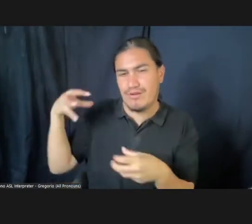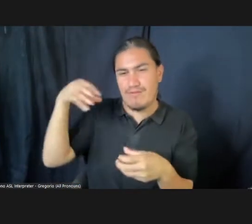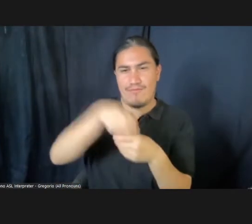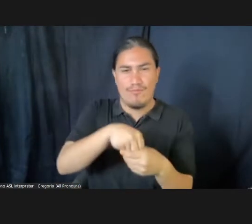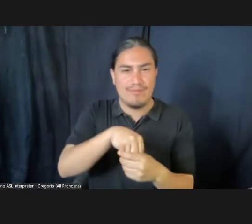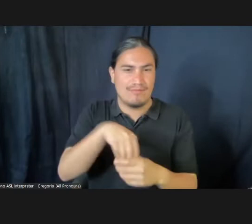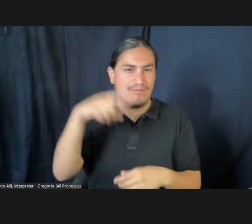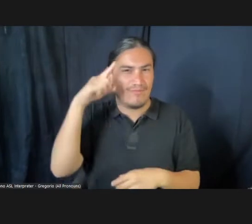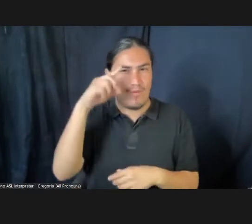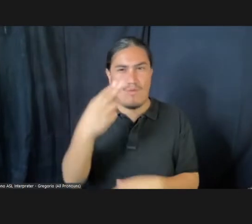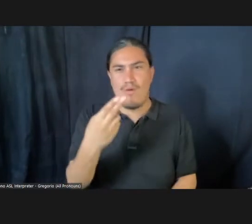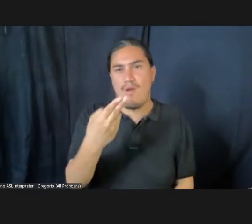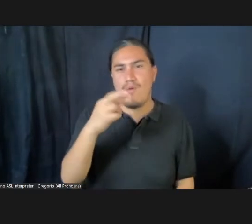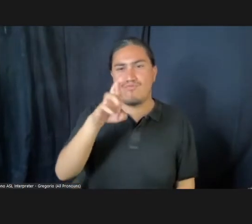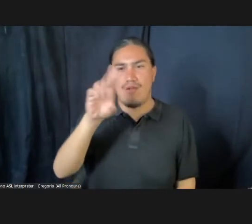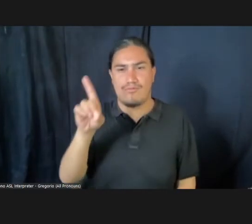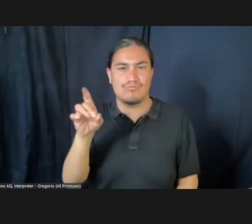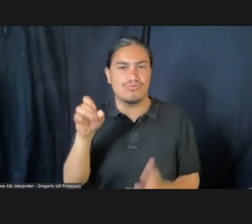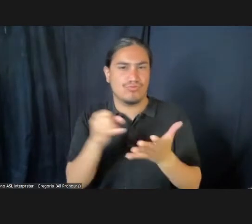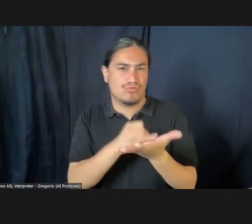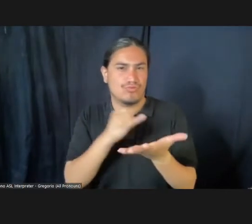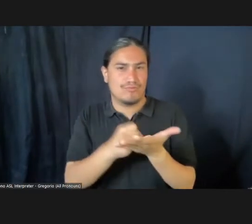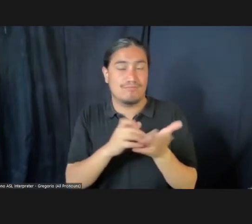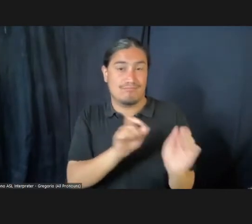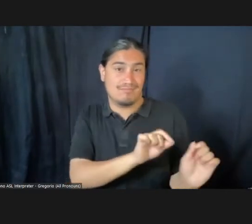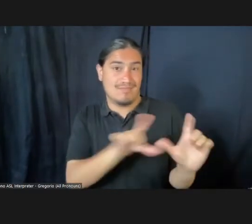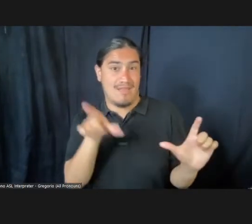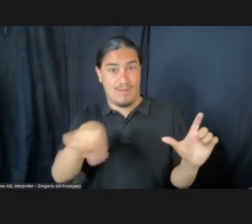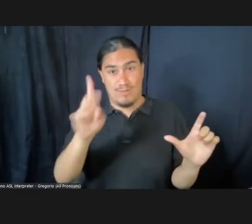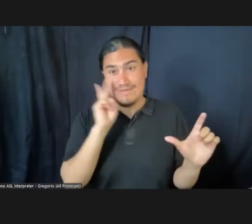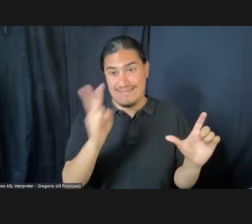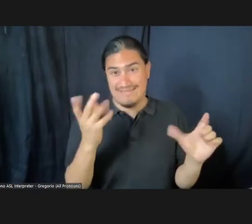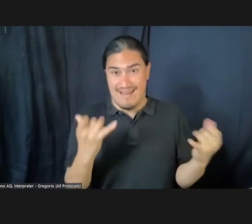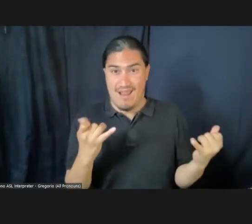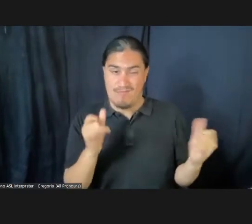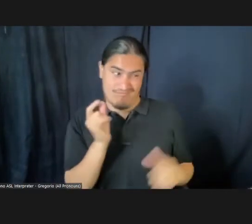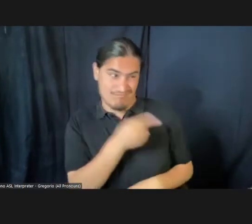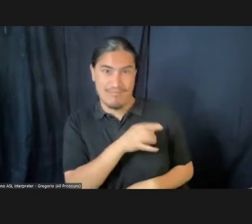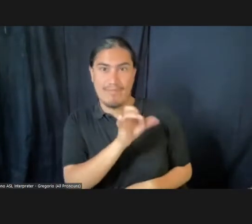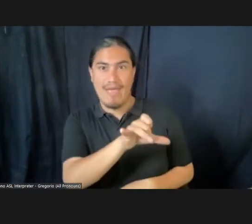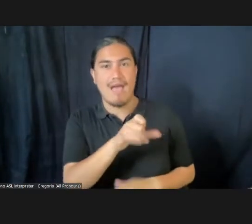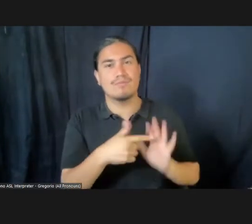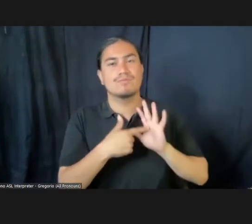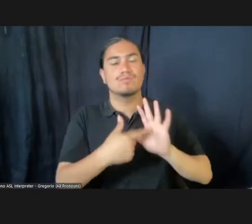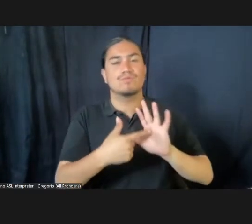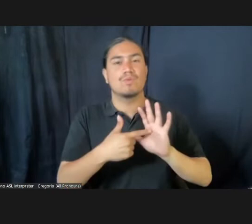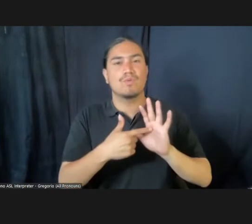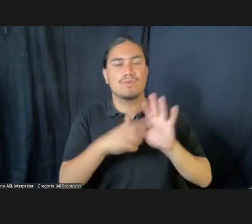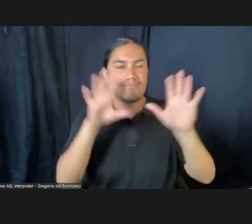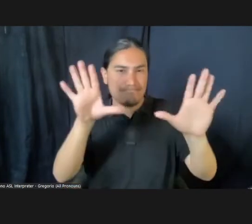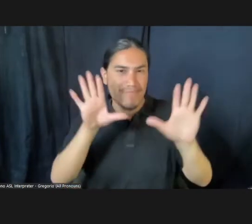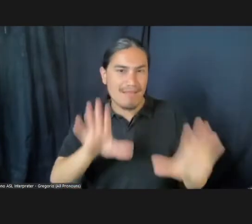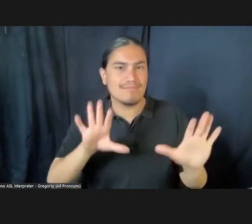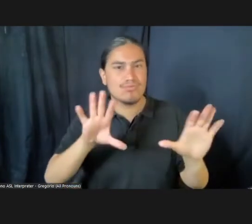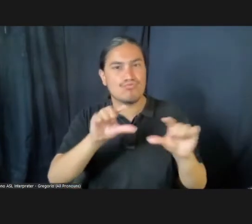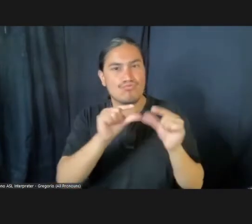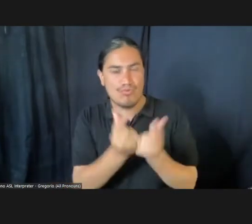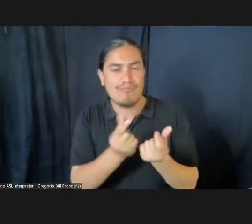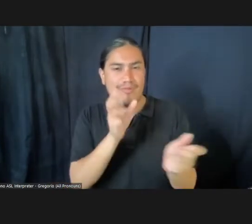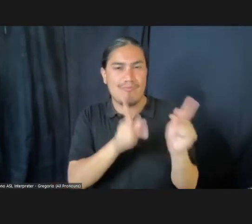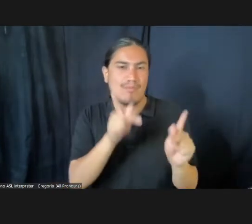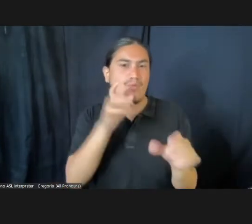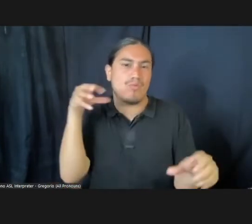Journal. This slide that you see now shows the wondrous group of theater makers that are included in the